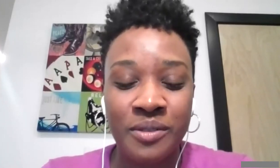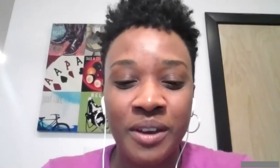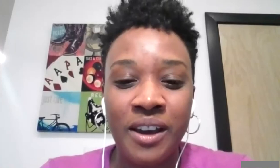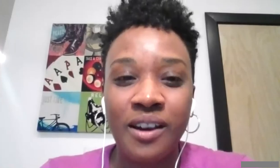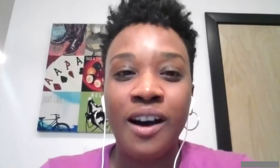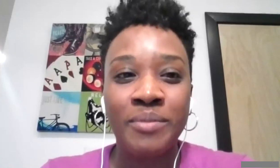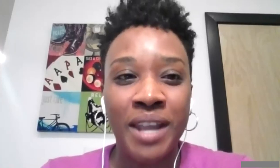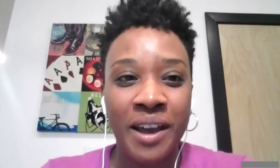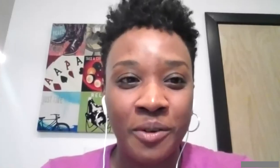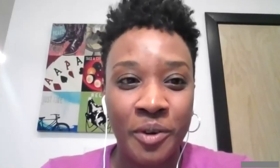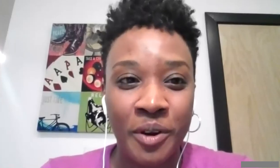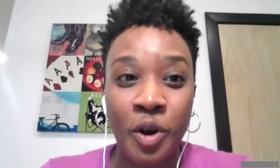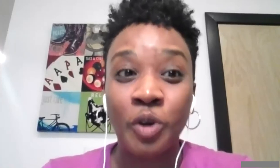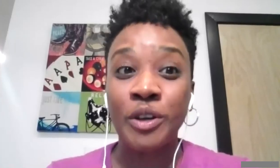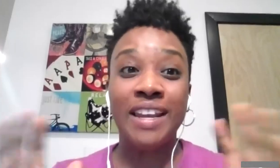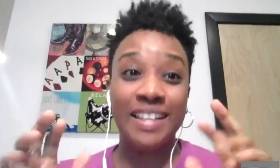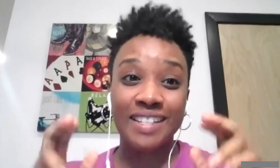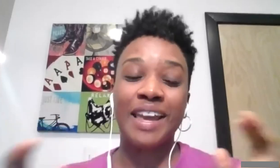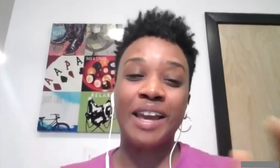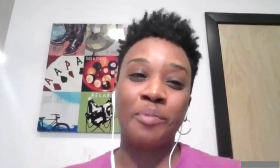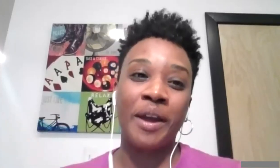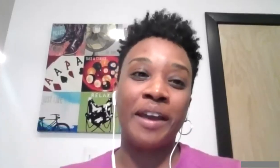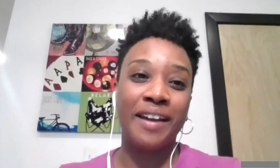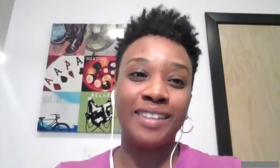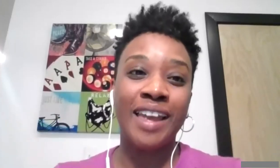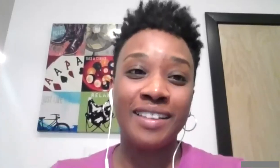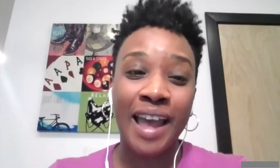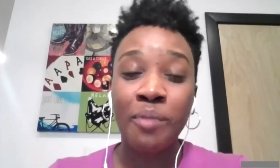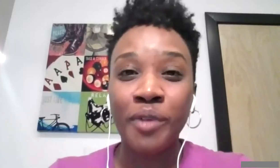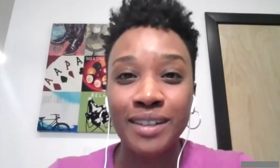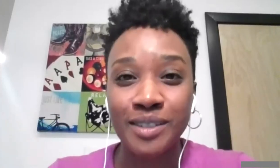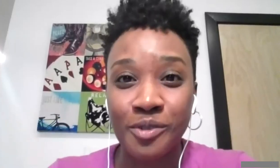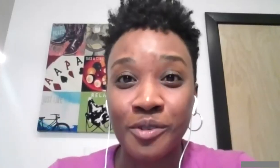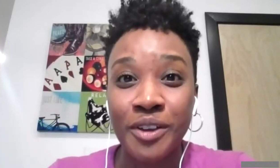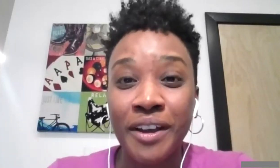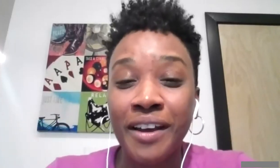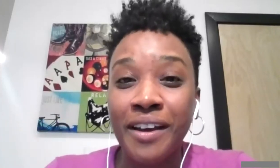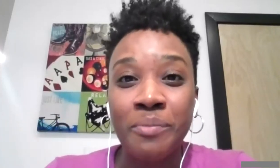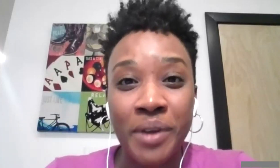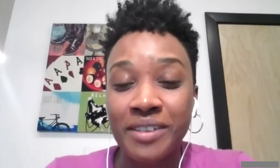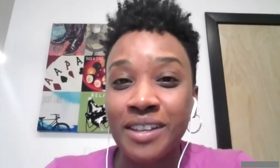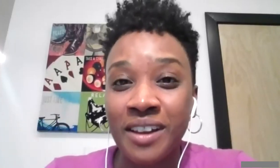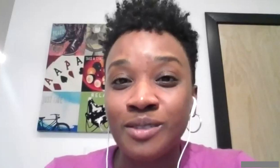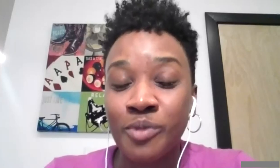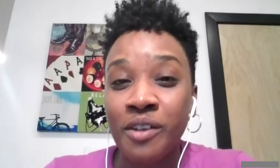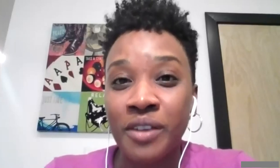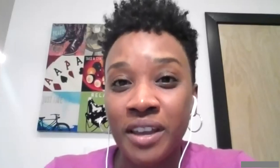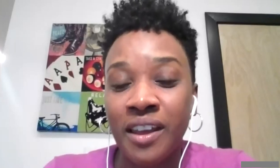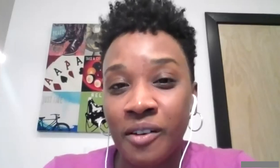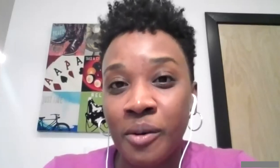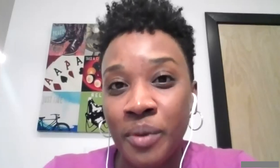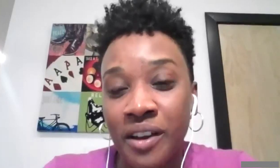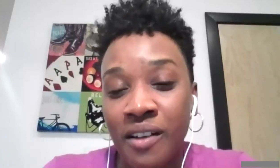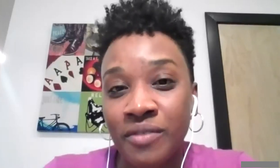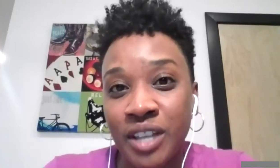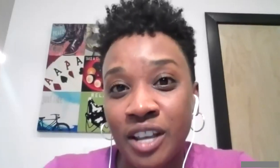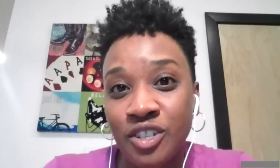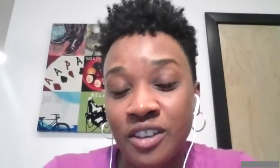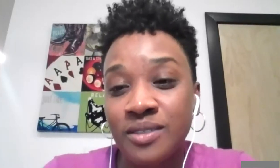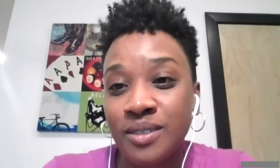trying to calm down or needing to take a break. I think that practical comparison as well can help